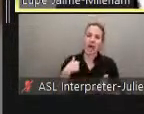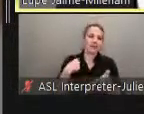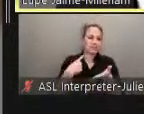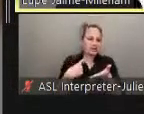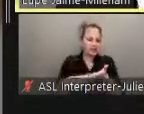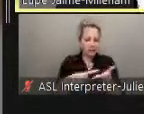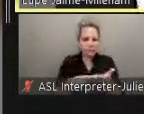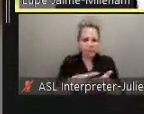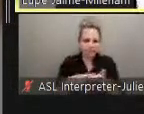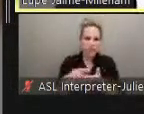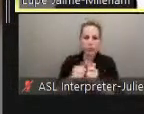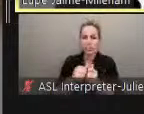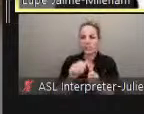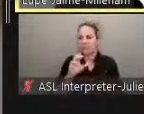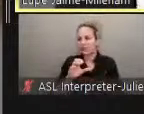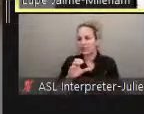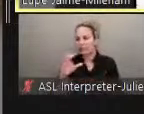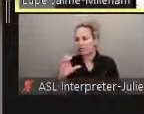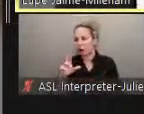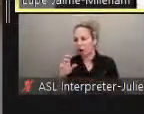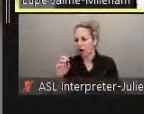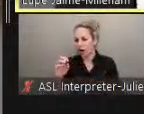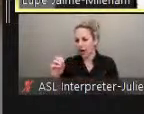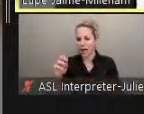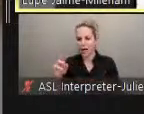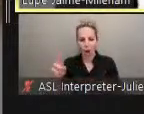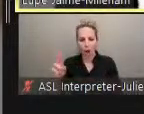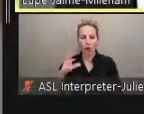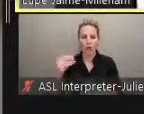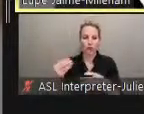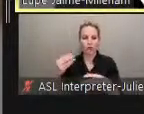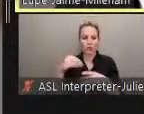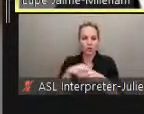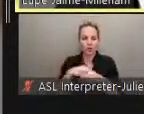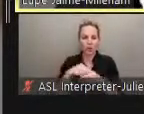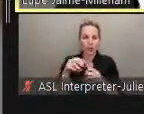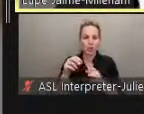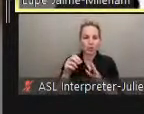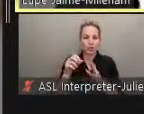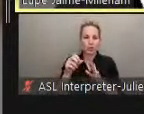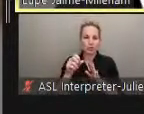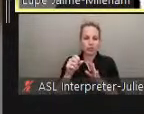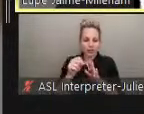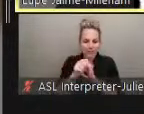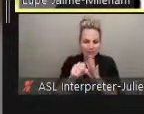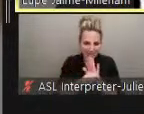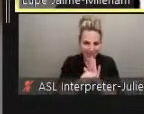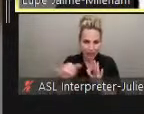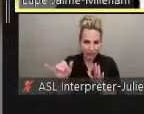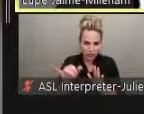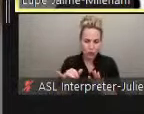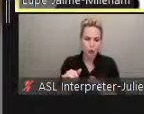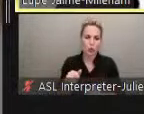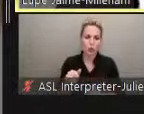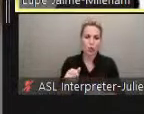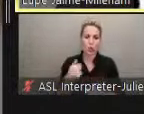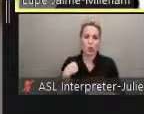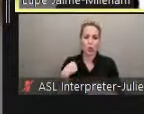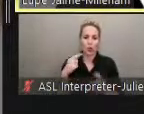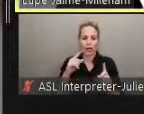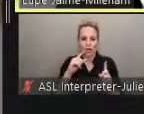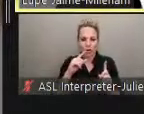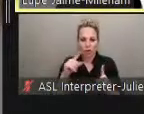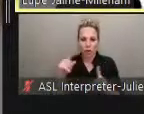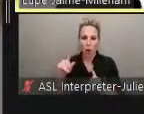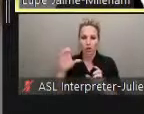the CCR&Rs, that also includes the state in us. We go out to, for instance, do